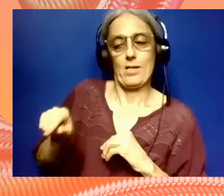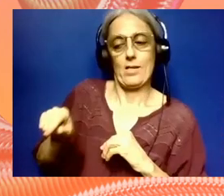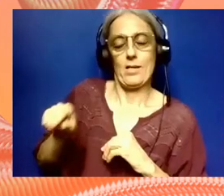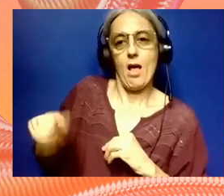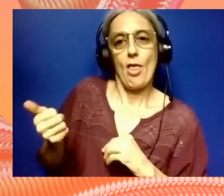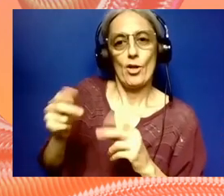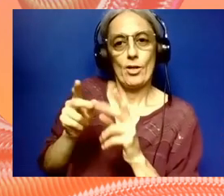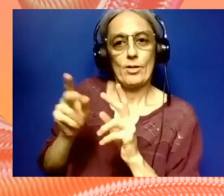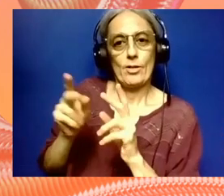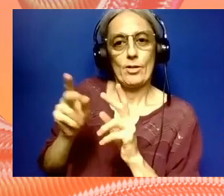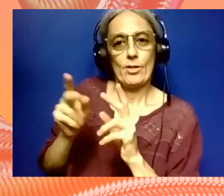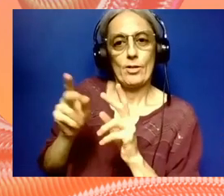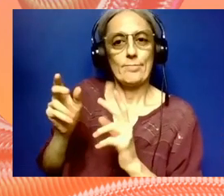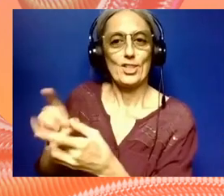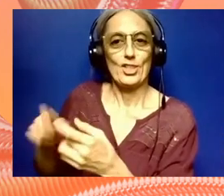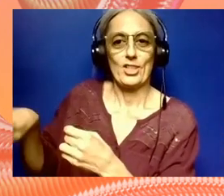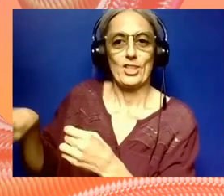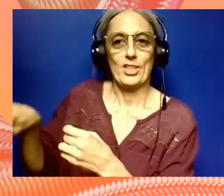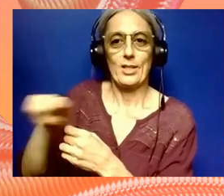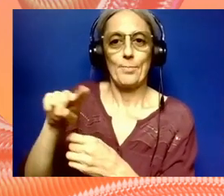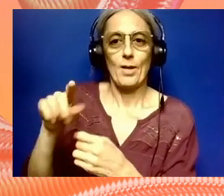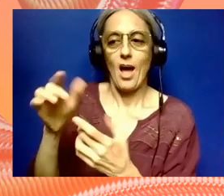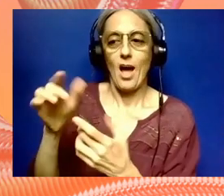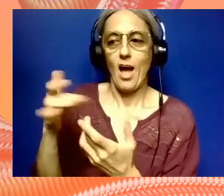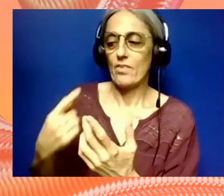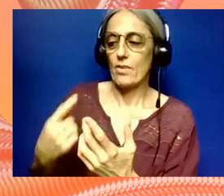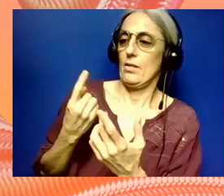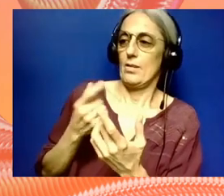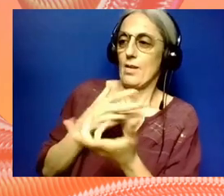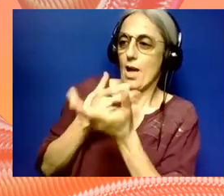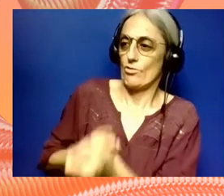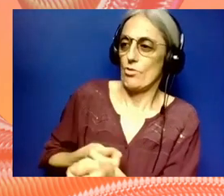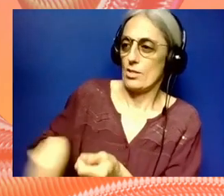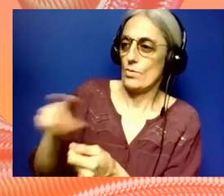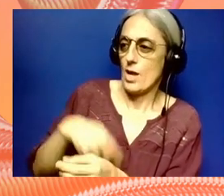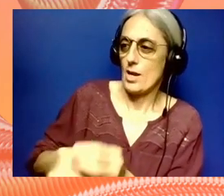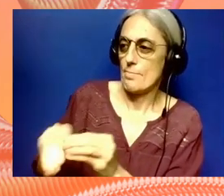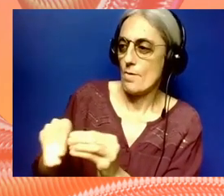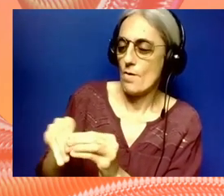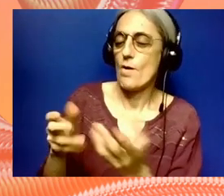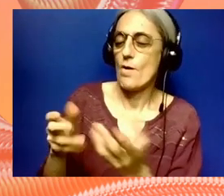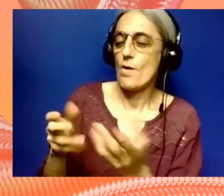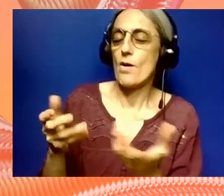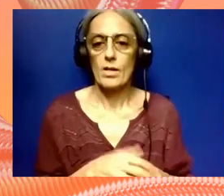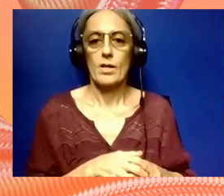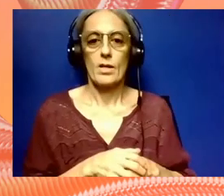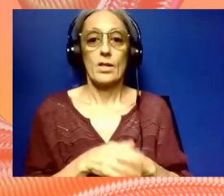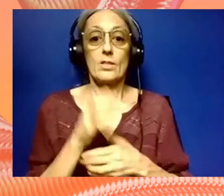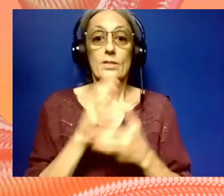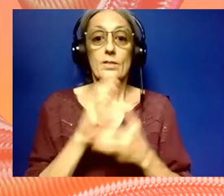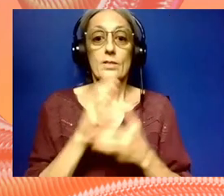that when people get a reading that feels like they've been seen and witnessed,